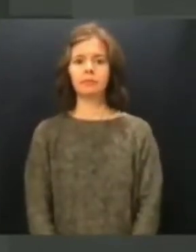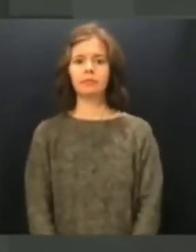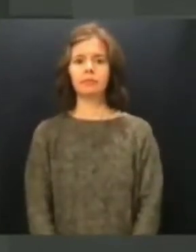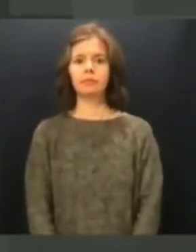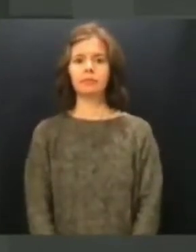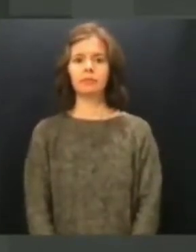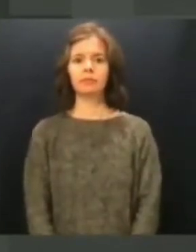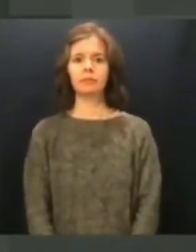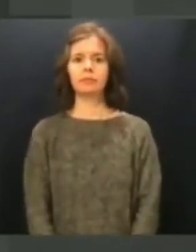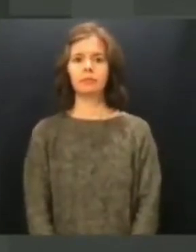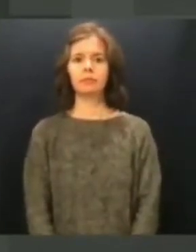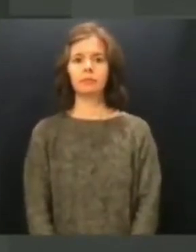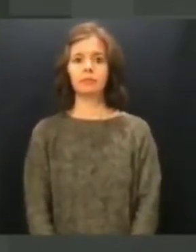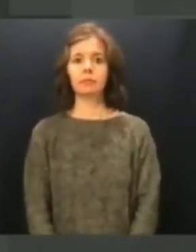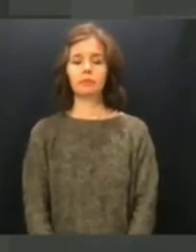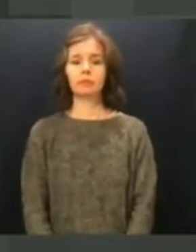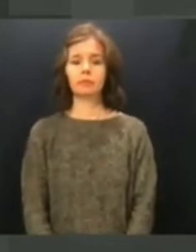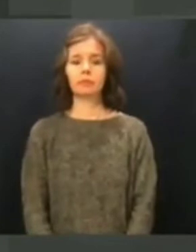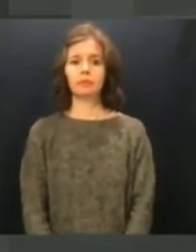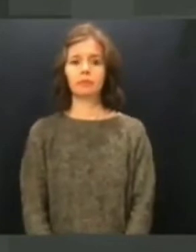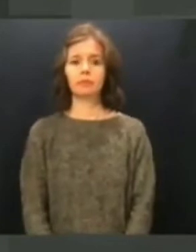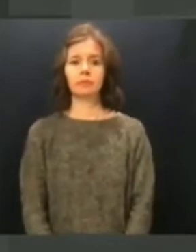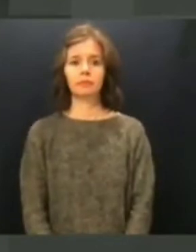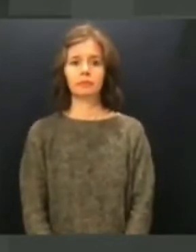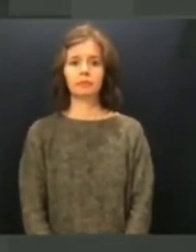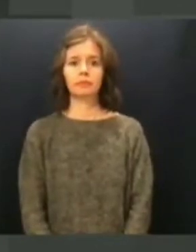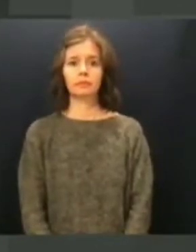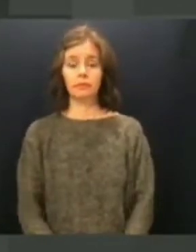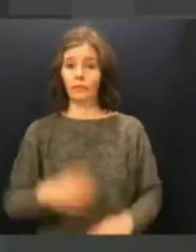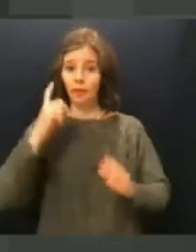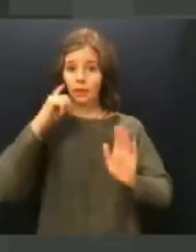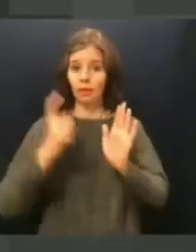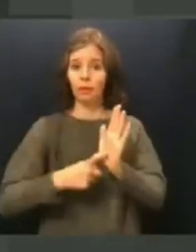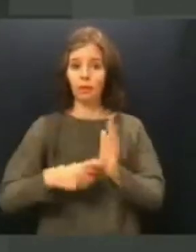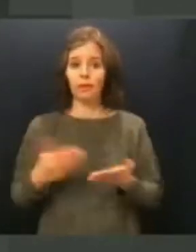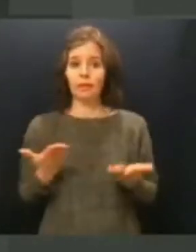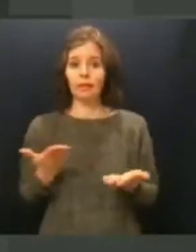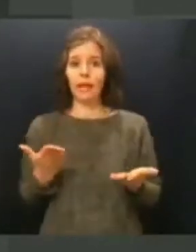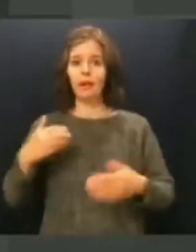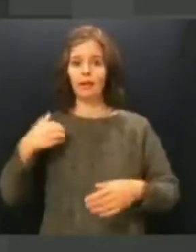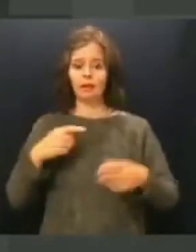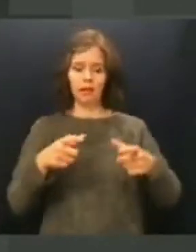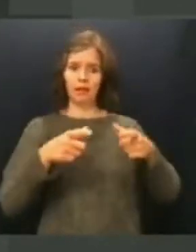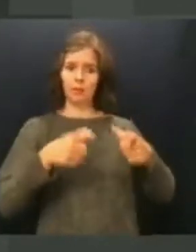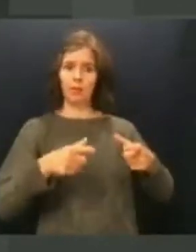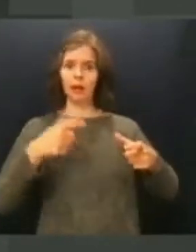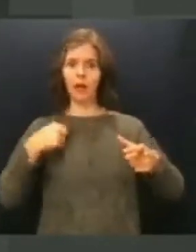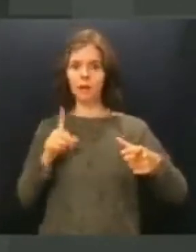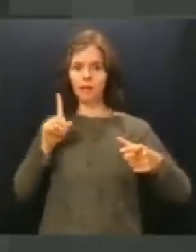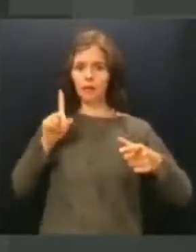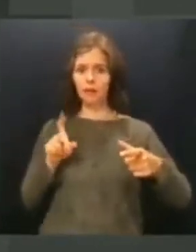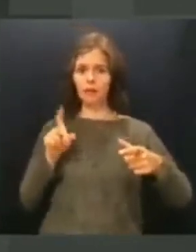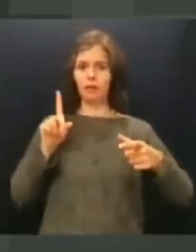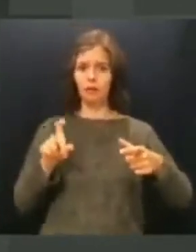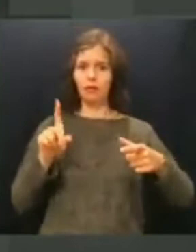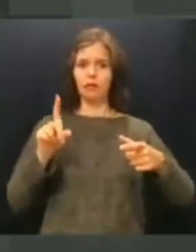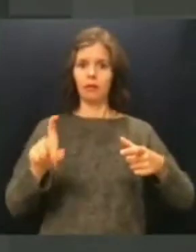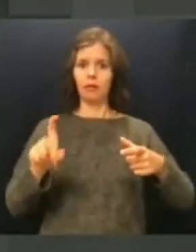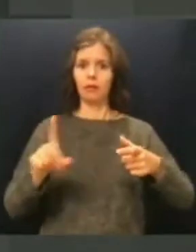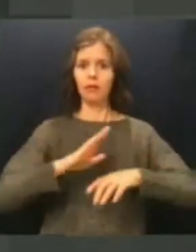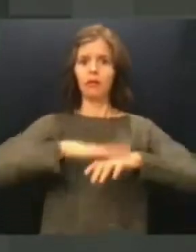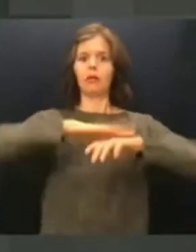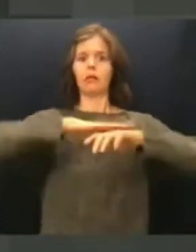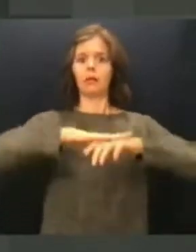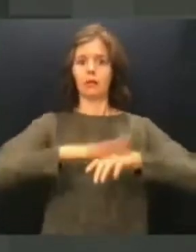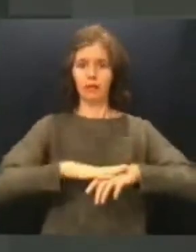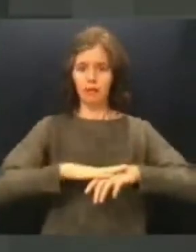And as you can see here, I walked next to the skulker, and it's actually kind of doing an infinite loop where the piston is causing a vibration,